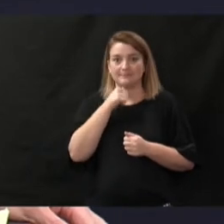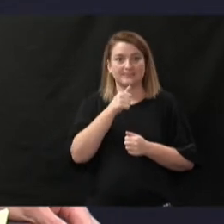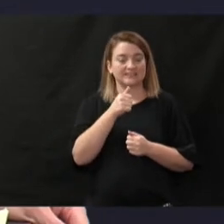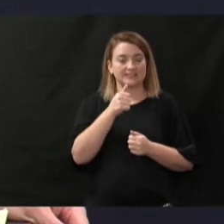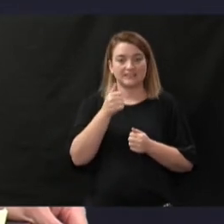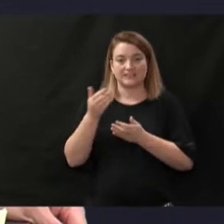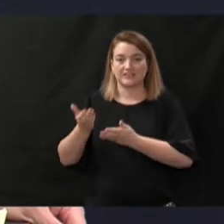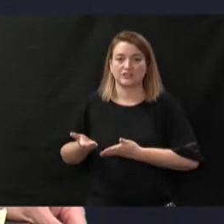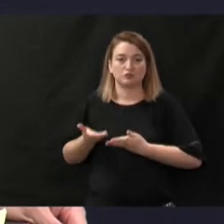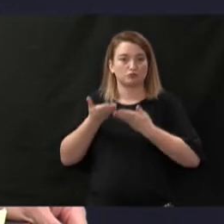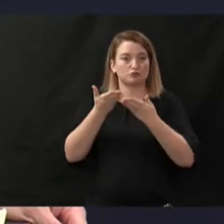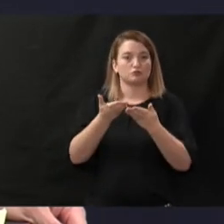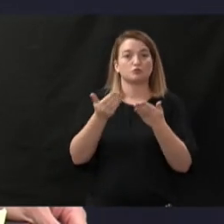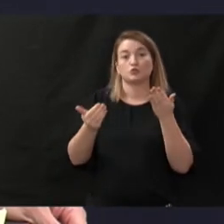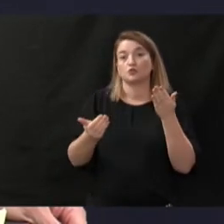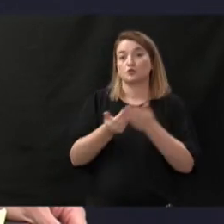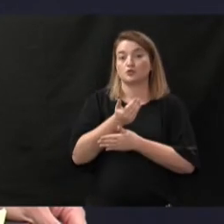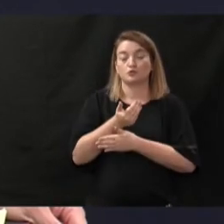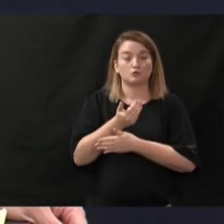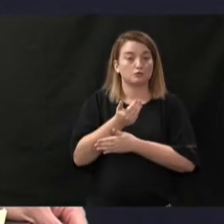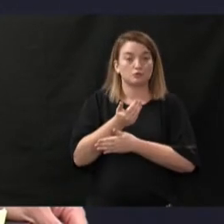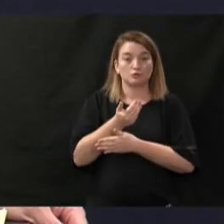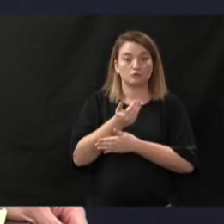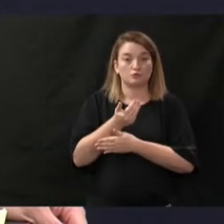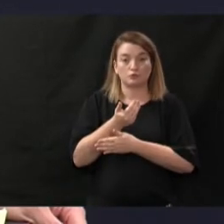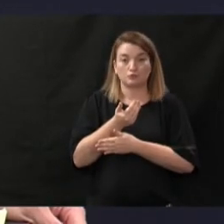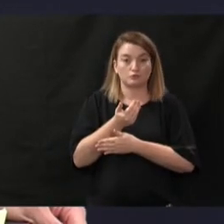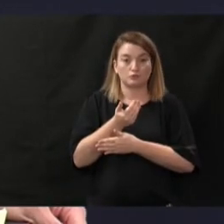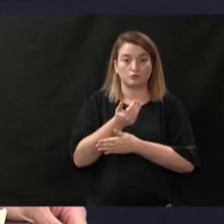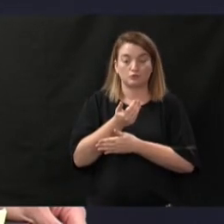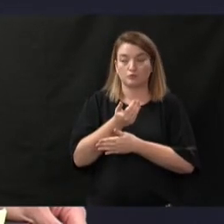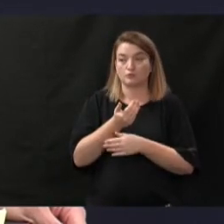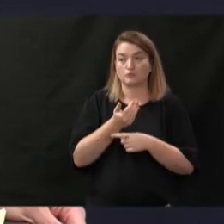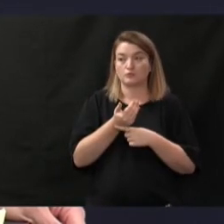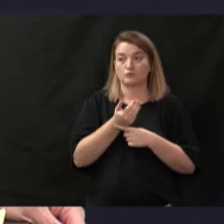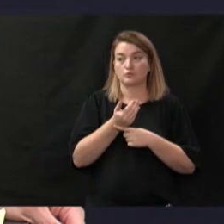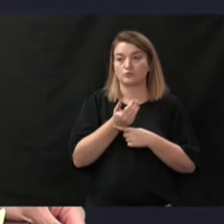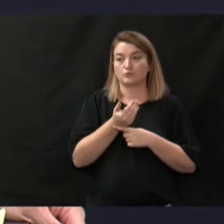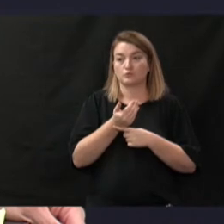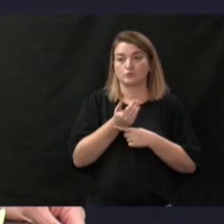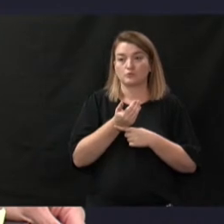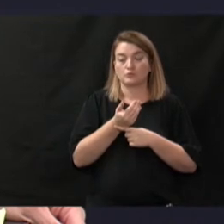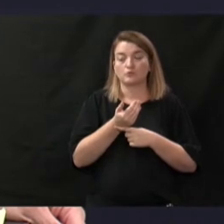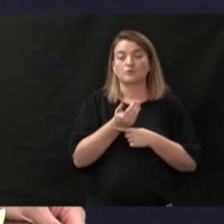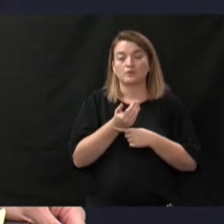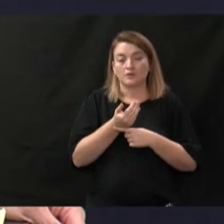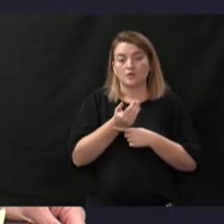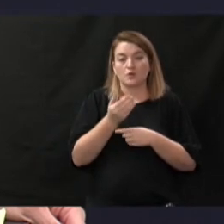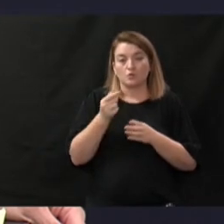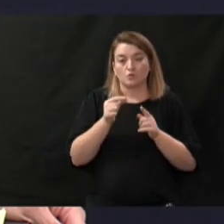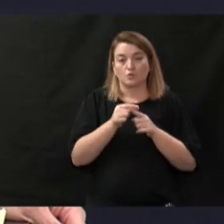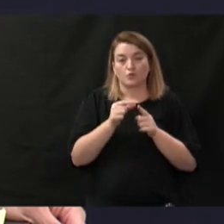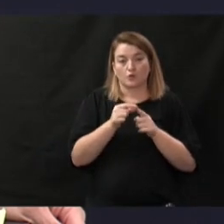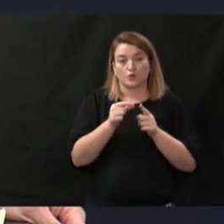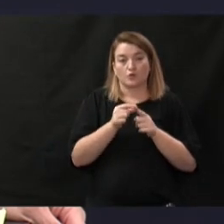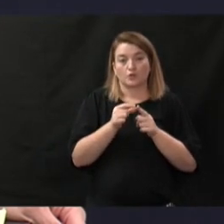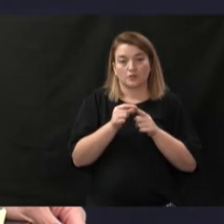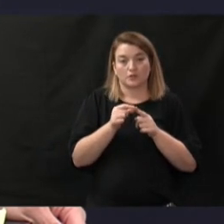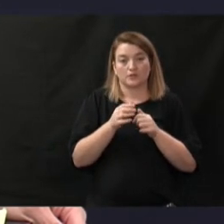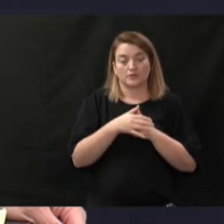if you recall, because I said I would do that today. So just, you see it's on the student response